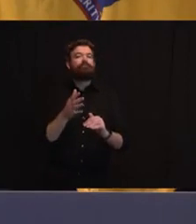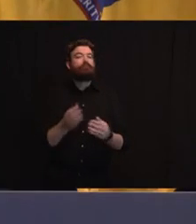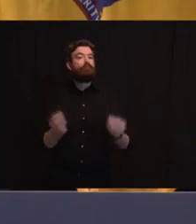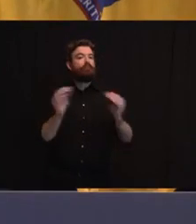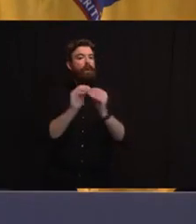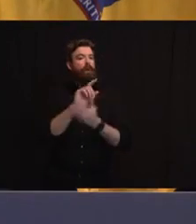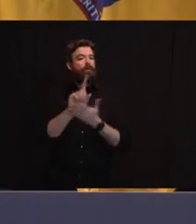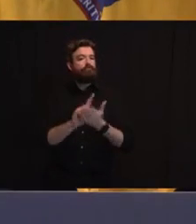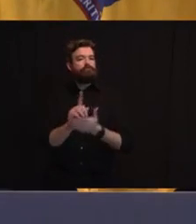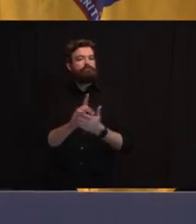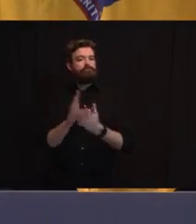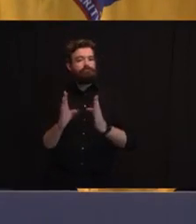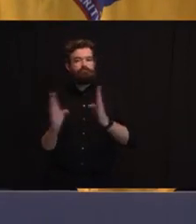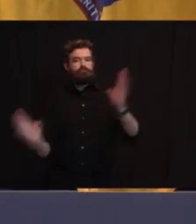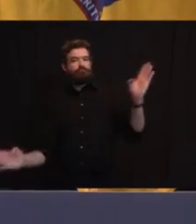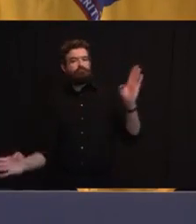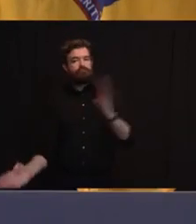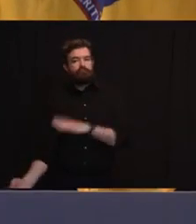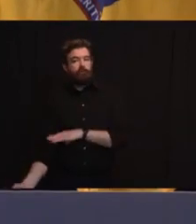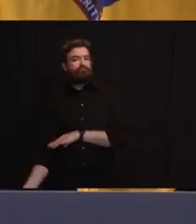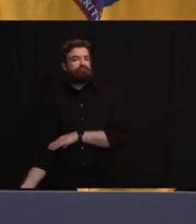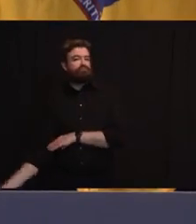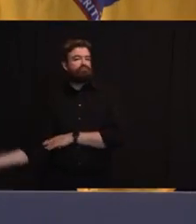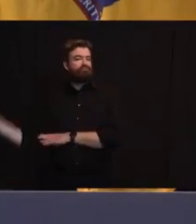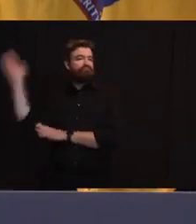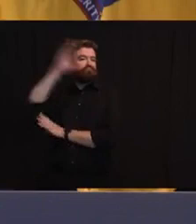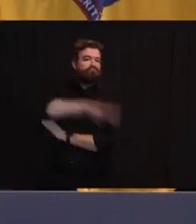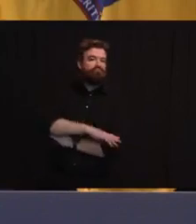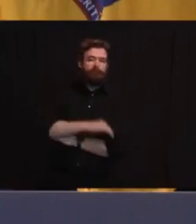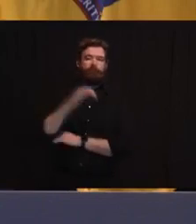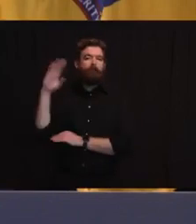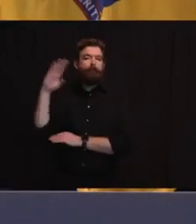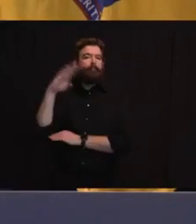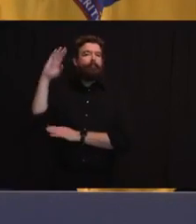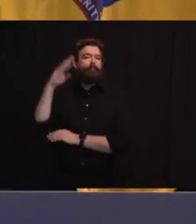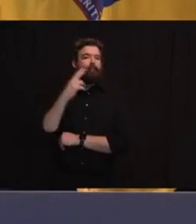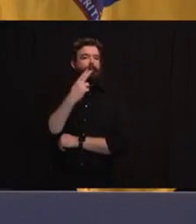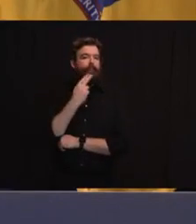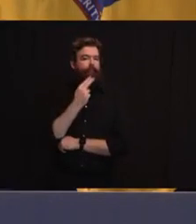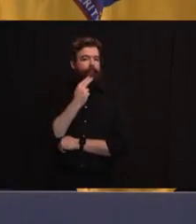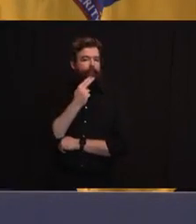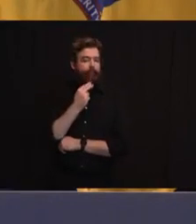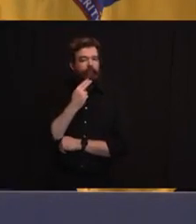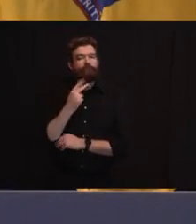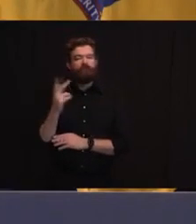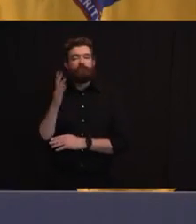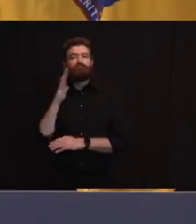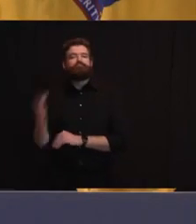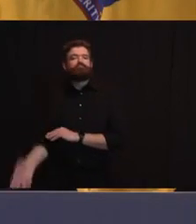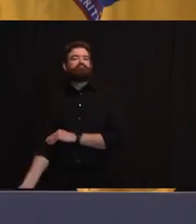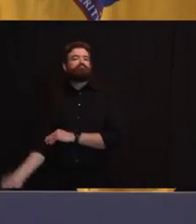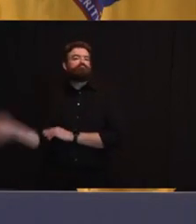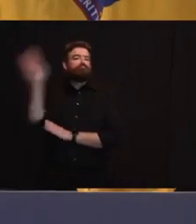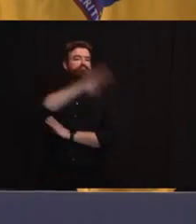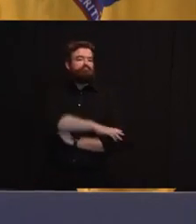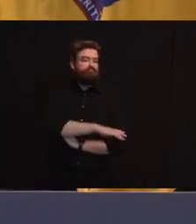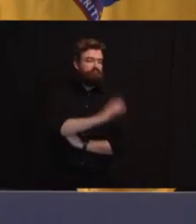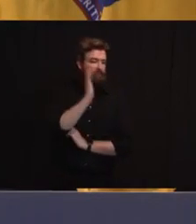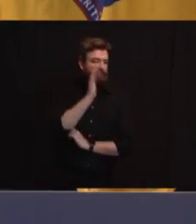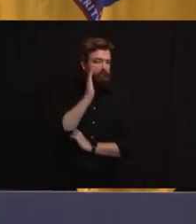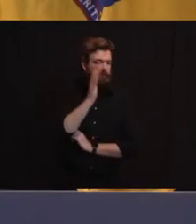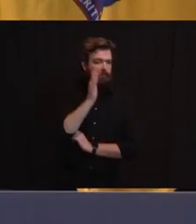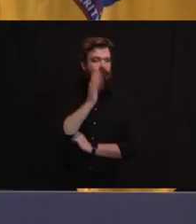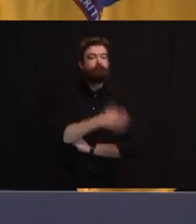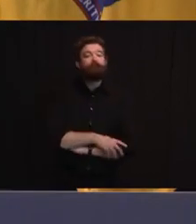a requirement. Obviously, this is all separate and apart from the CVS and Walgreens federal program directed